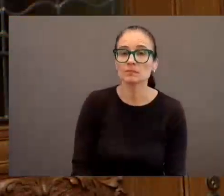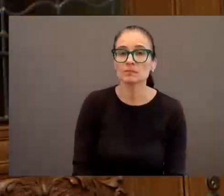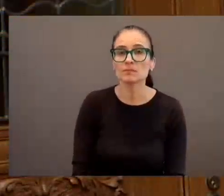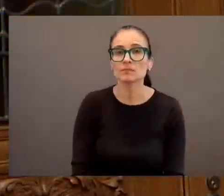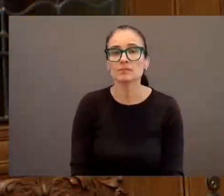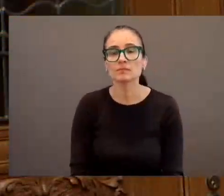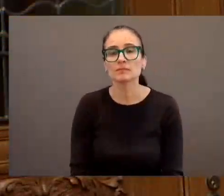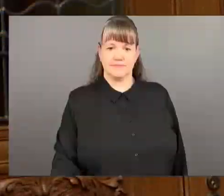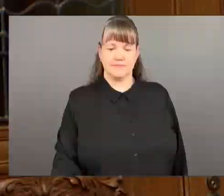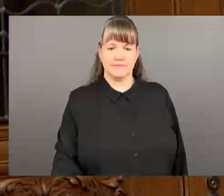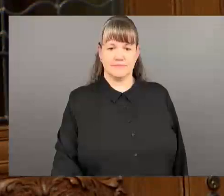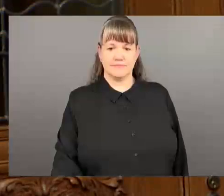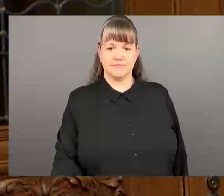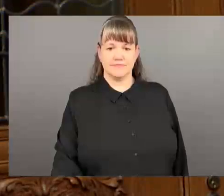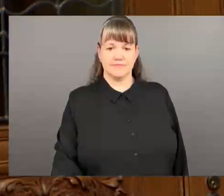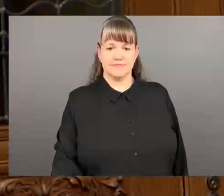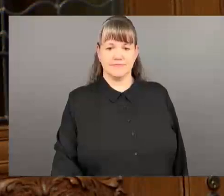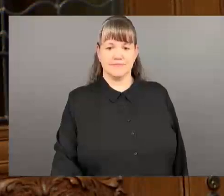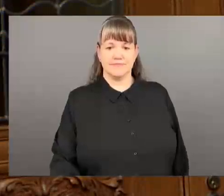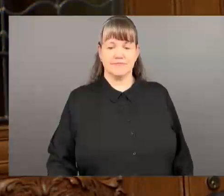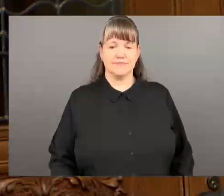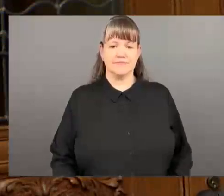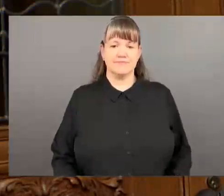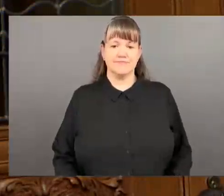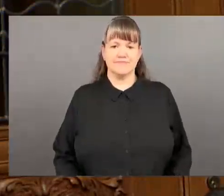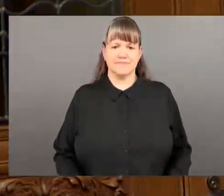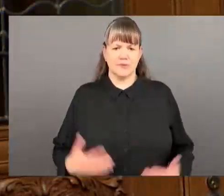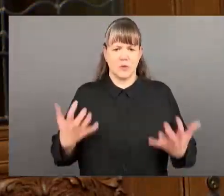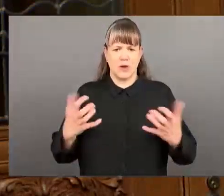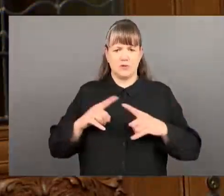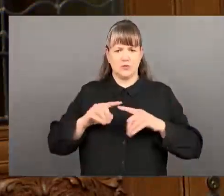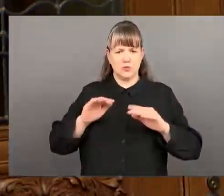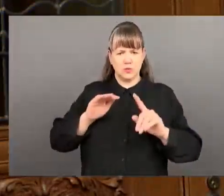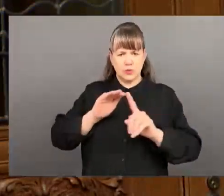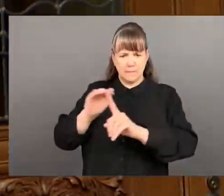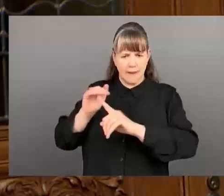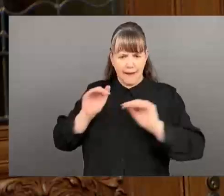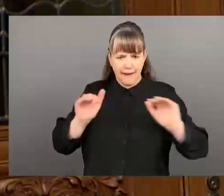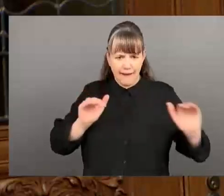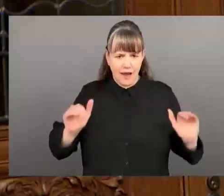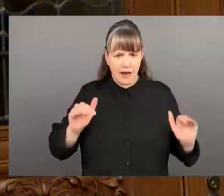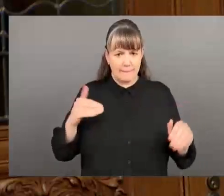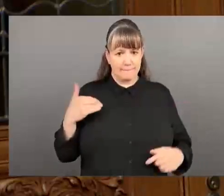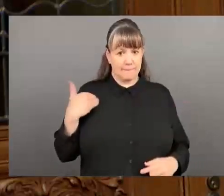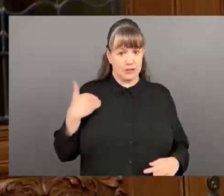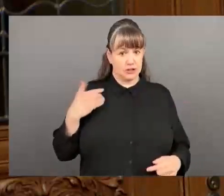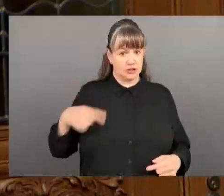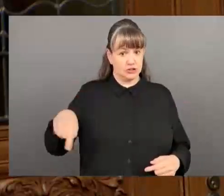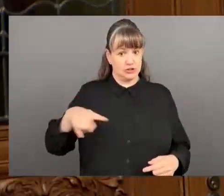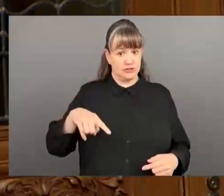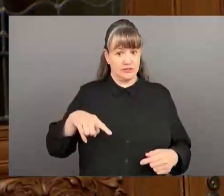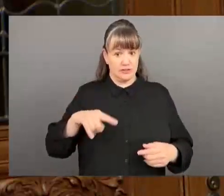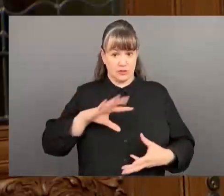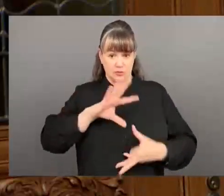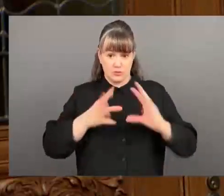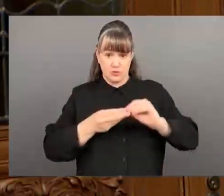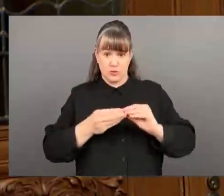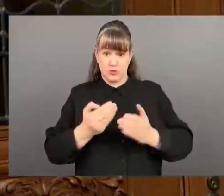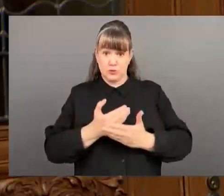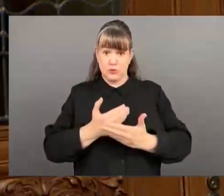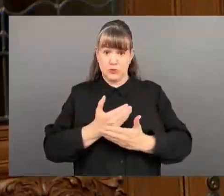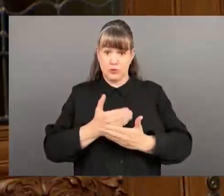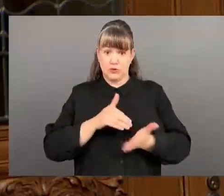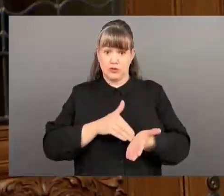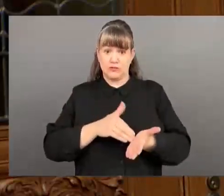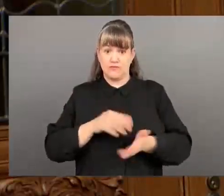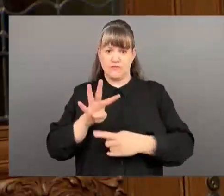the minister that net new doctors was 440 in estimates just weeks ago. So let's make sure that we're talking about correct numbers.